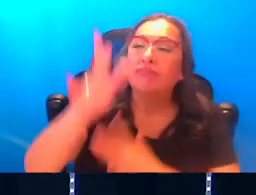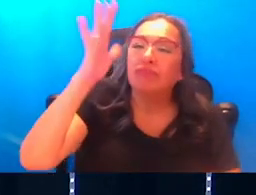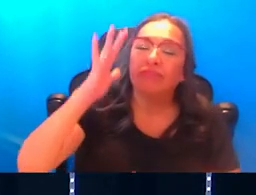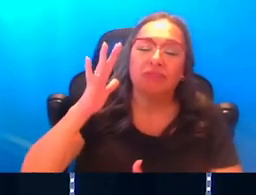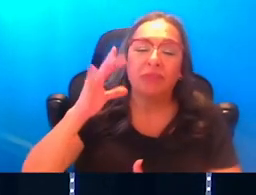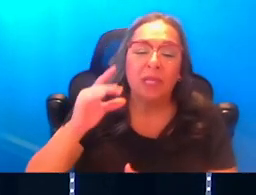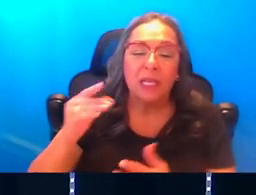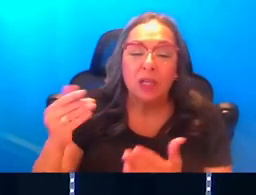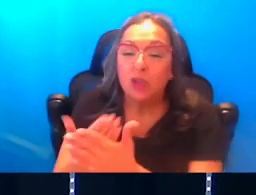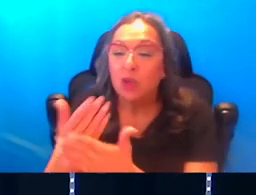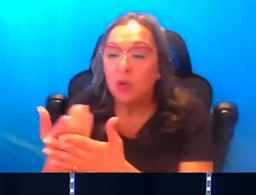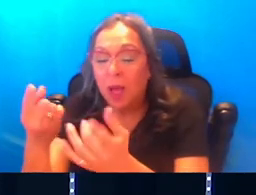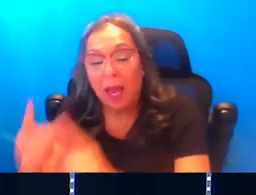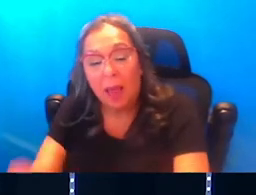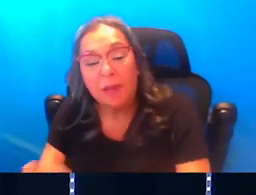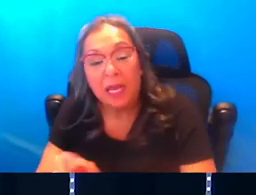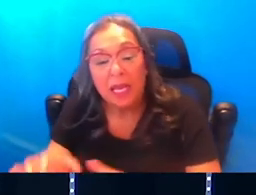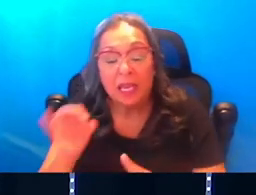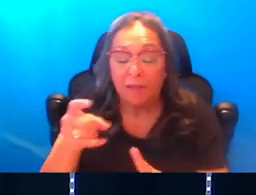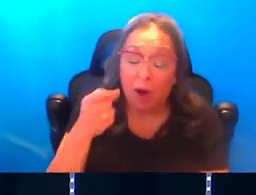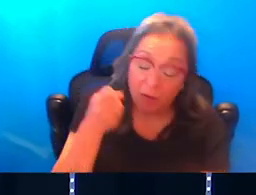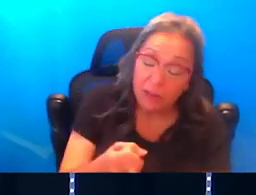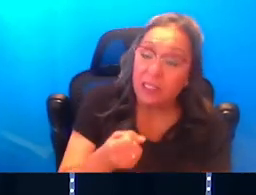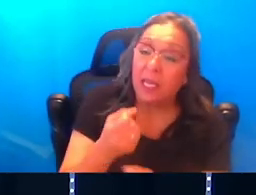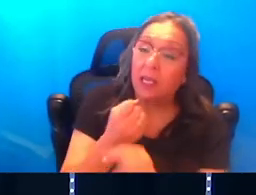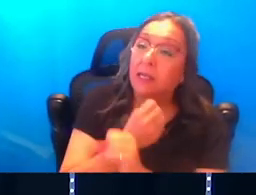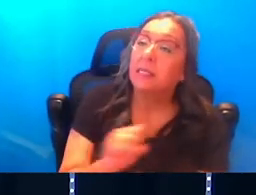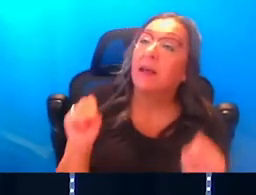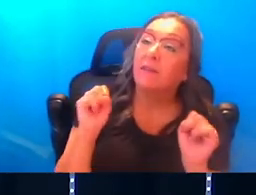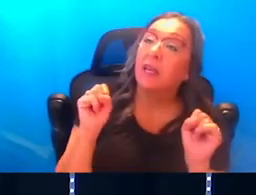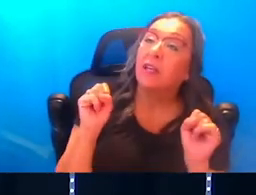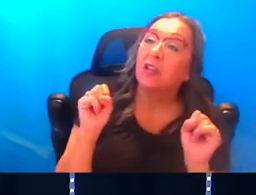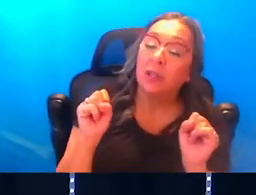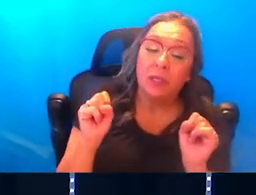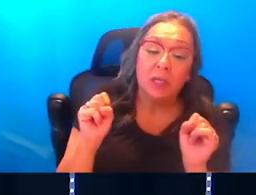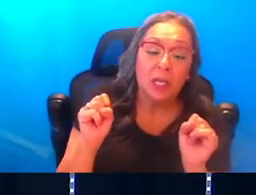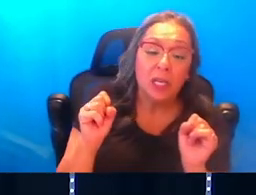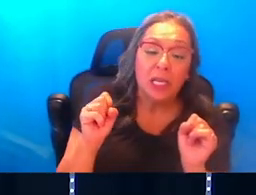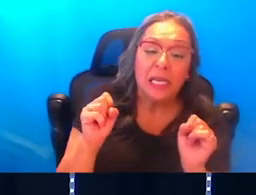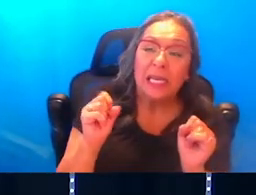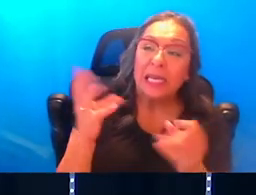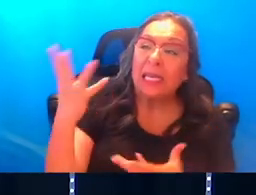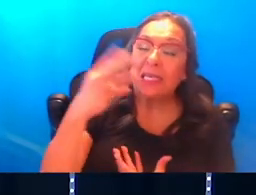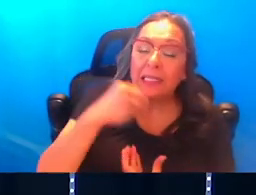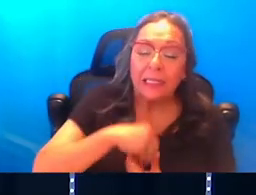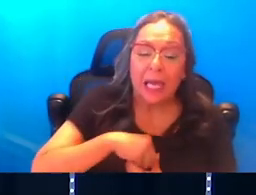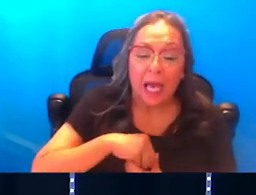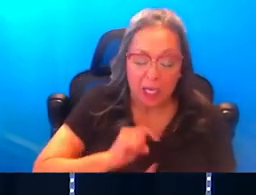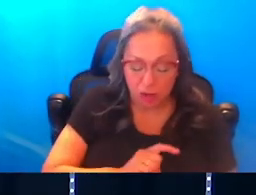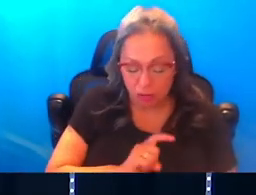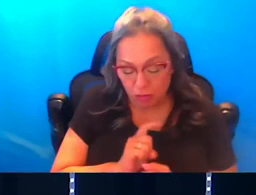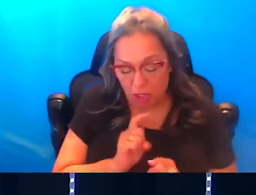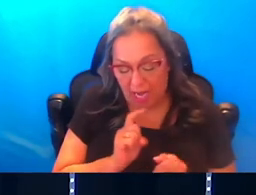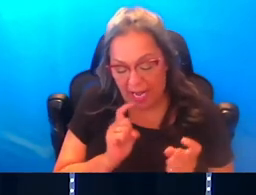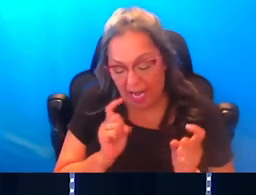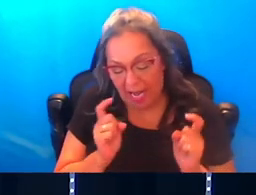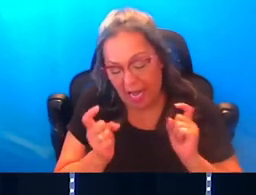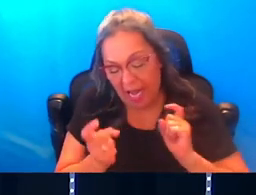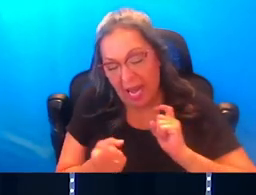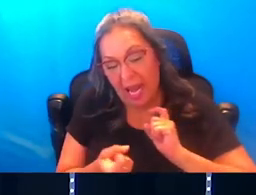salvation, you spiritually change into a whole